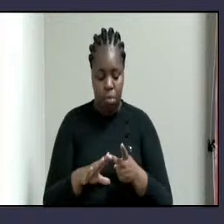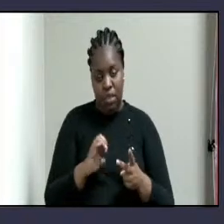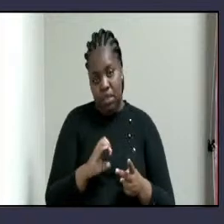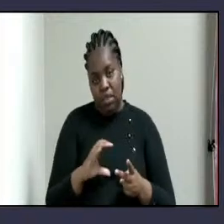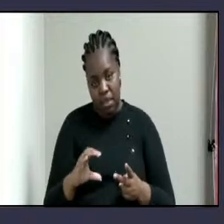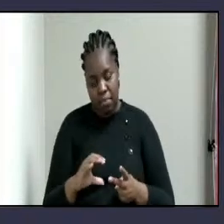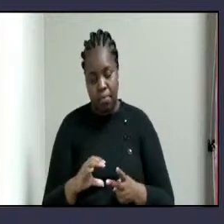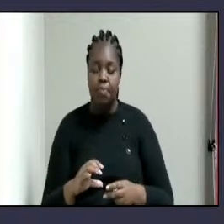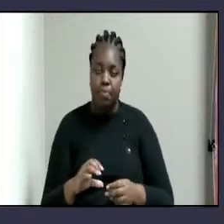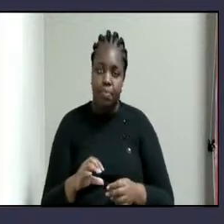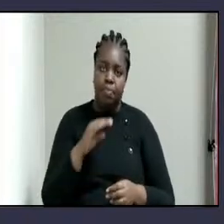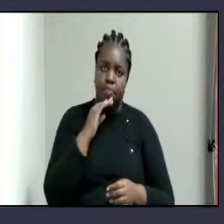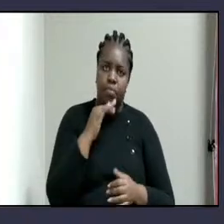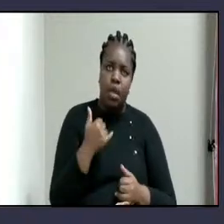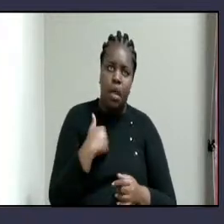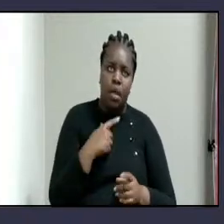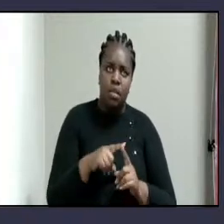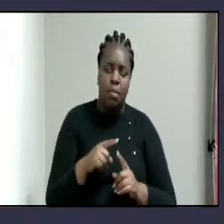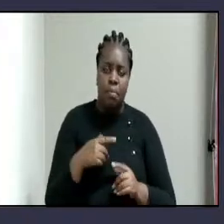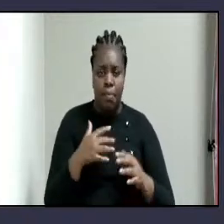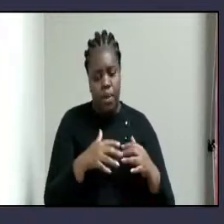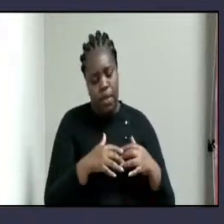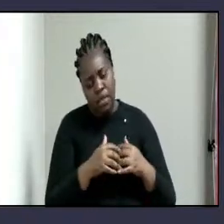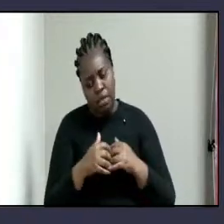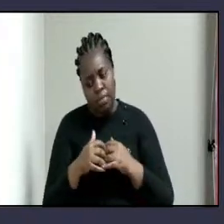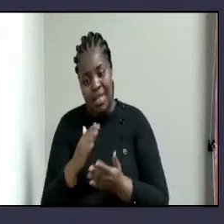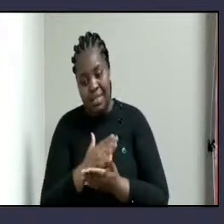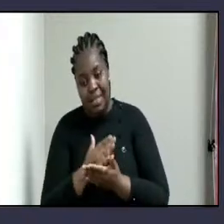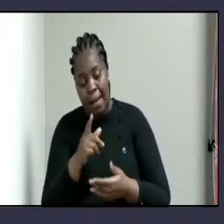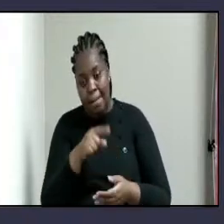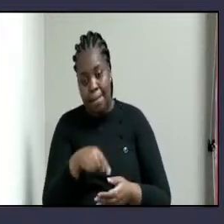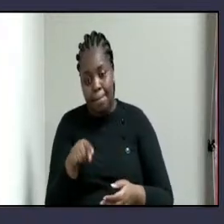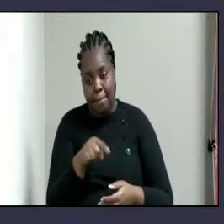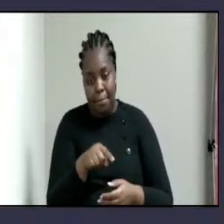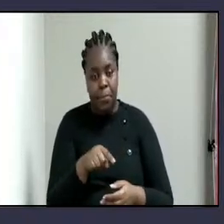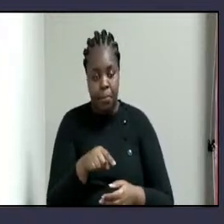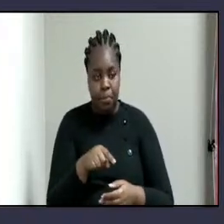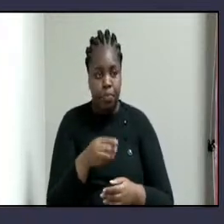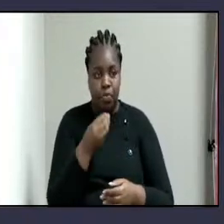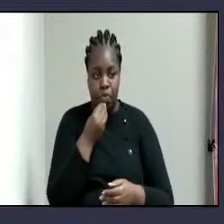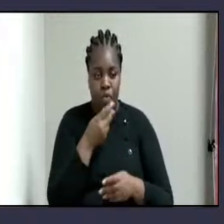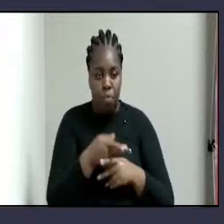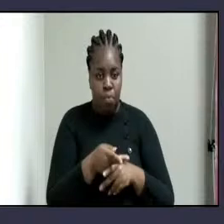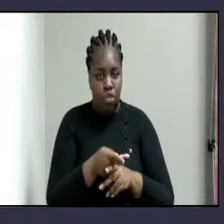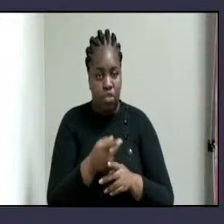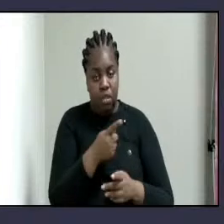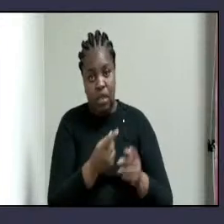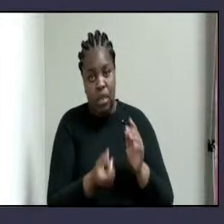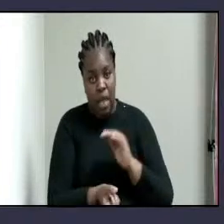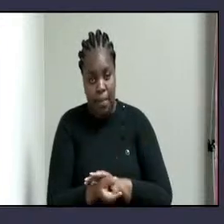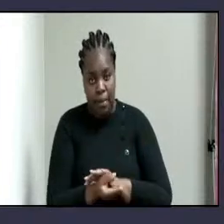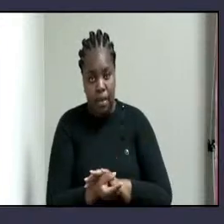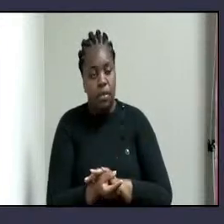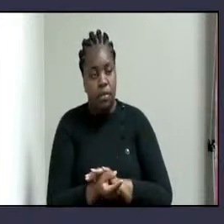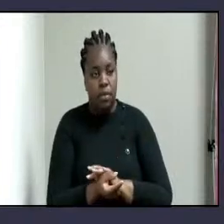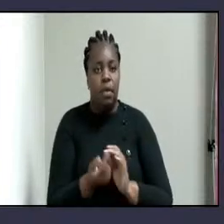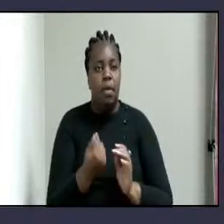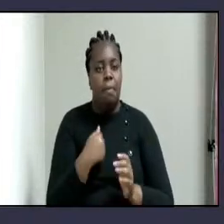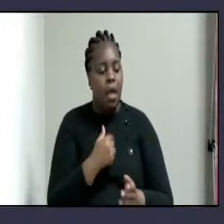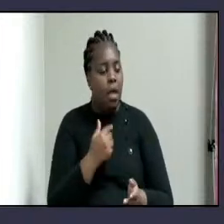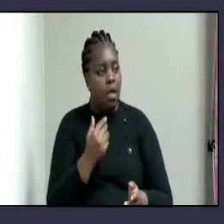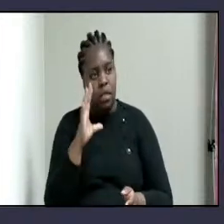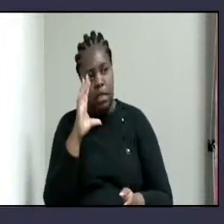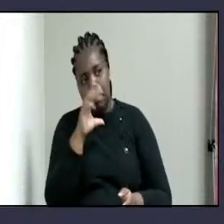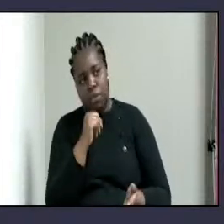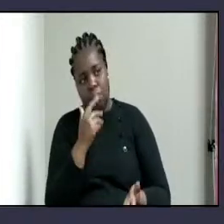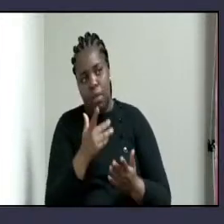Now, so if we can also establish as to some of this destruction of food production mechanisms that are taking place, my assumption is perhaps